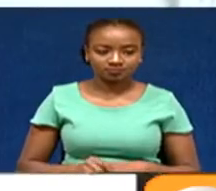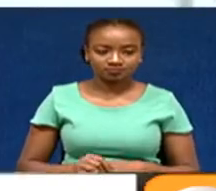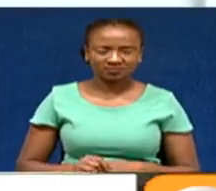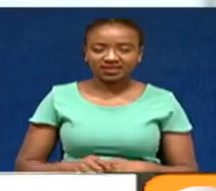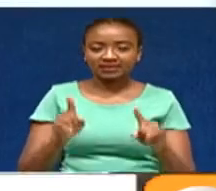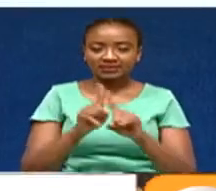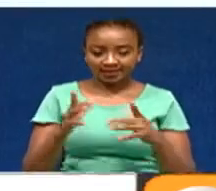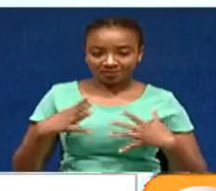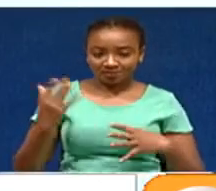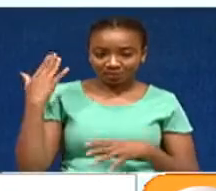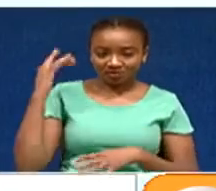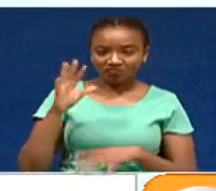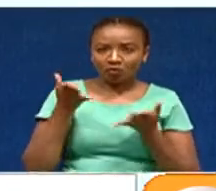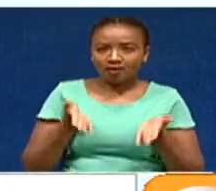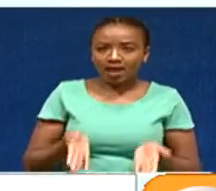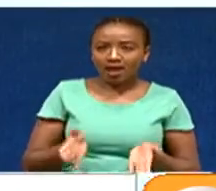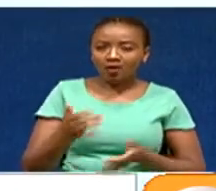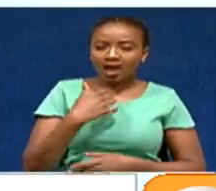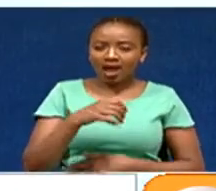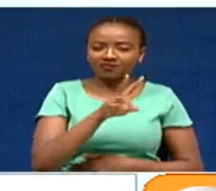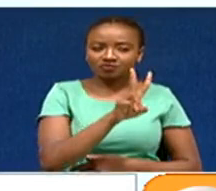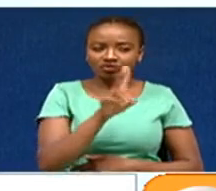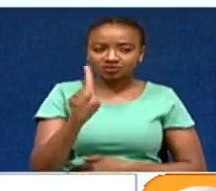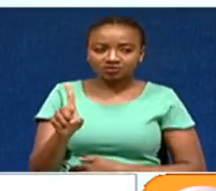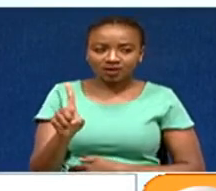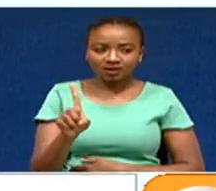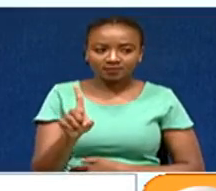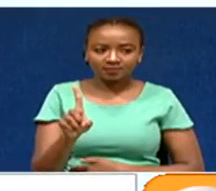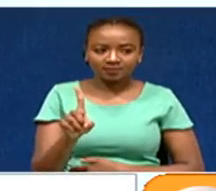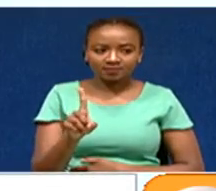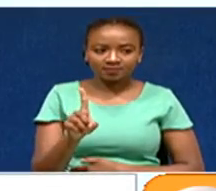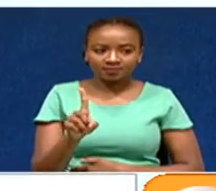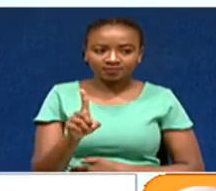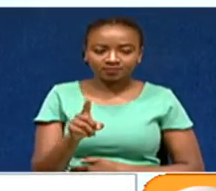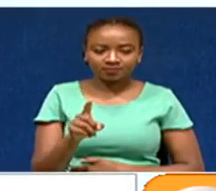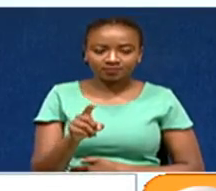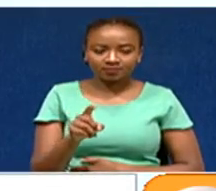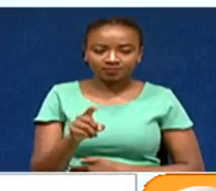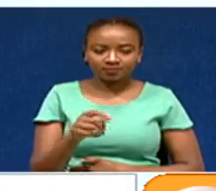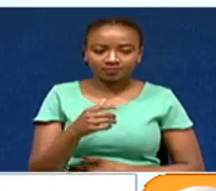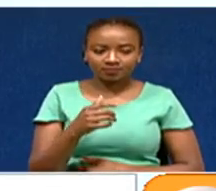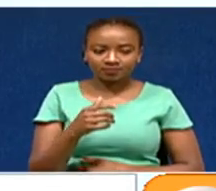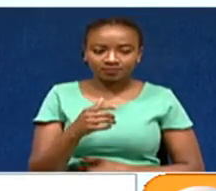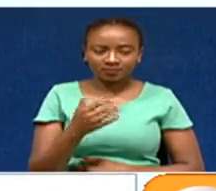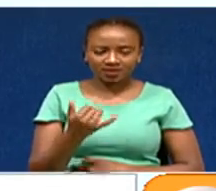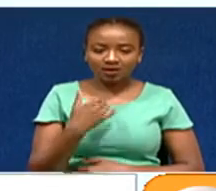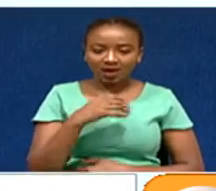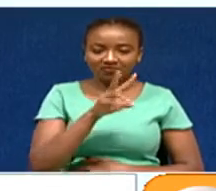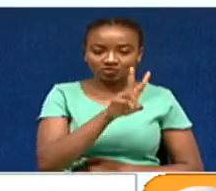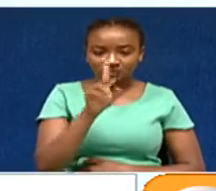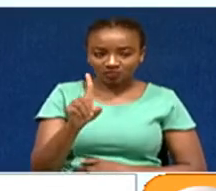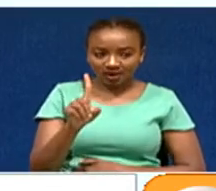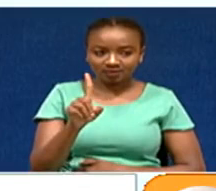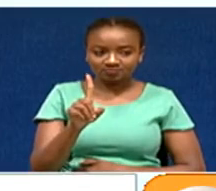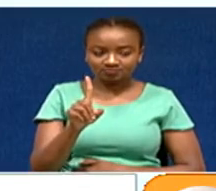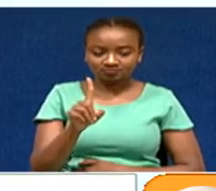Currently, 21 service personnel are going through court-martial